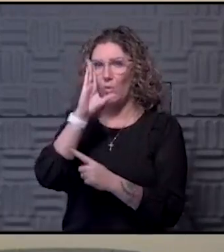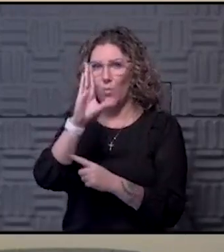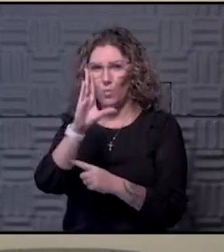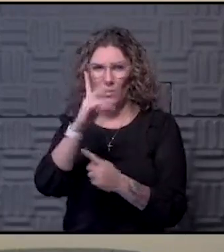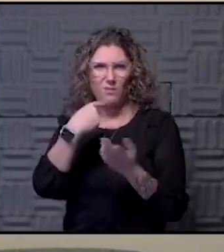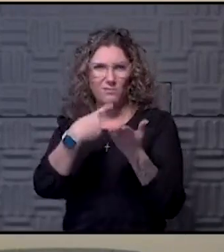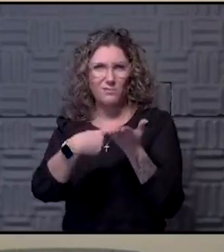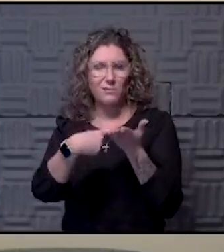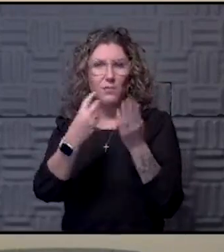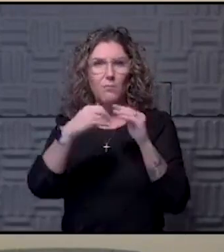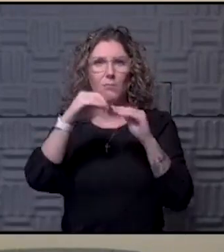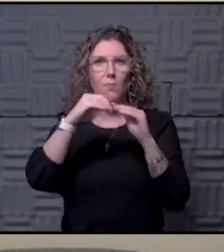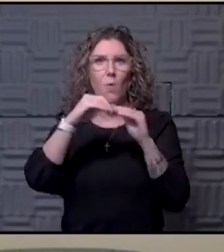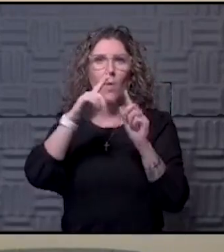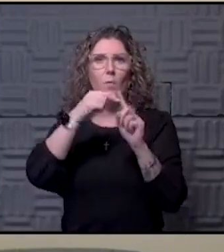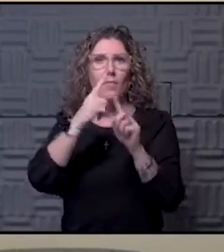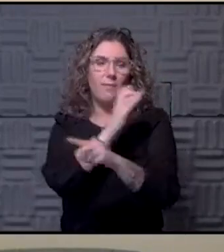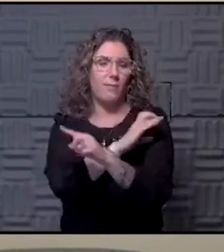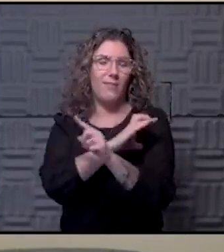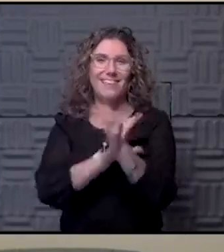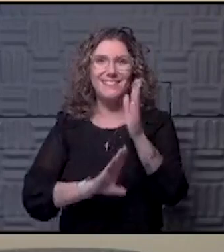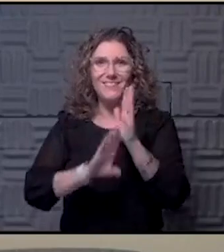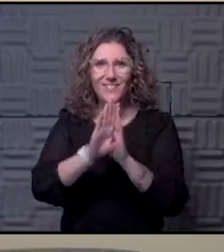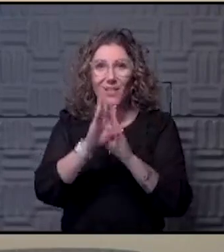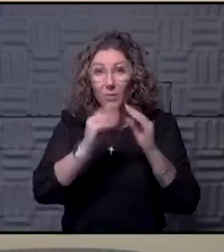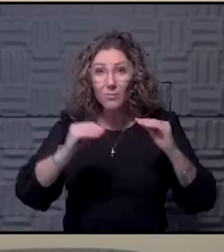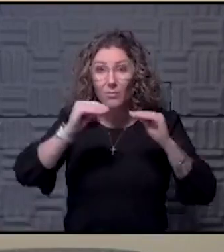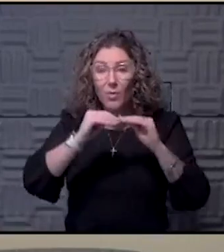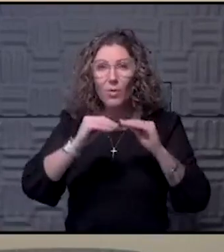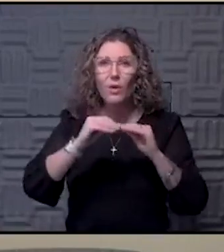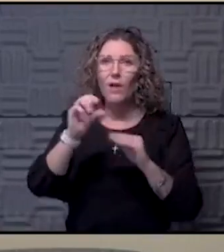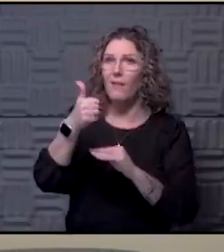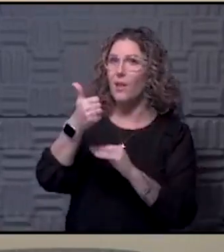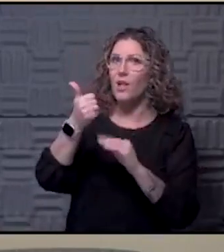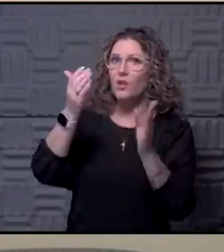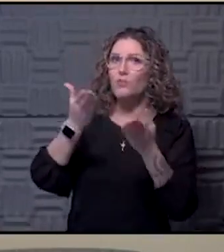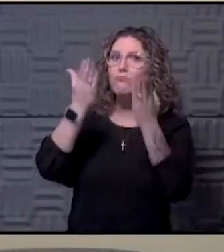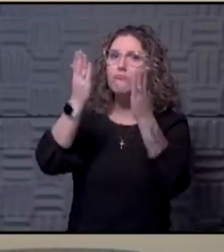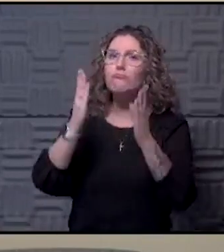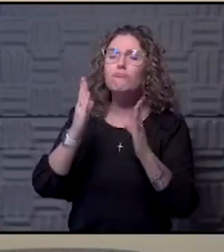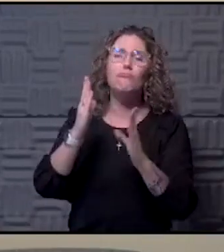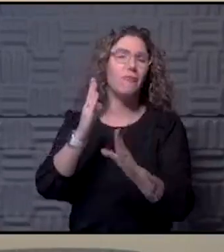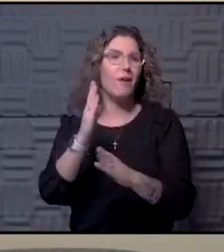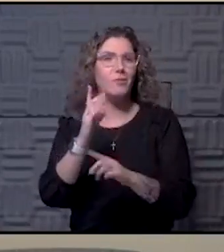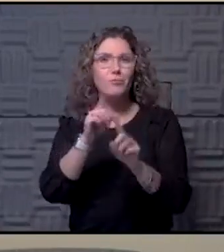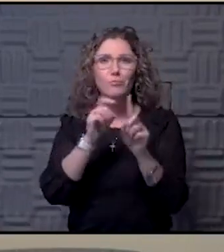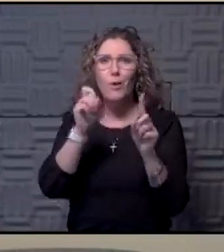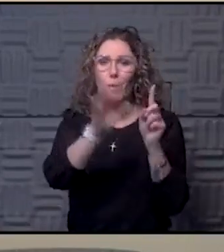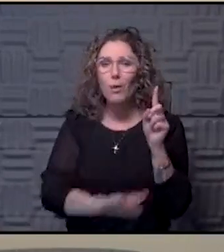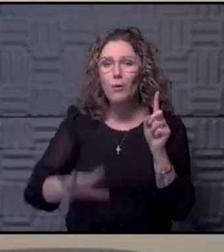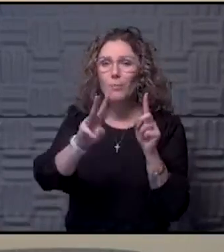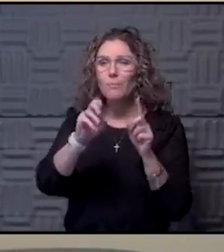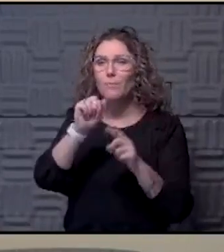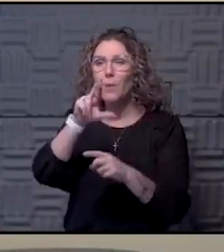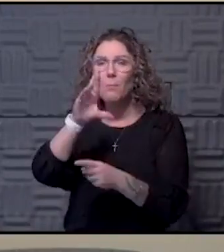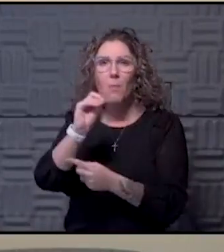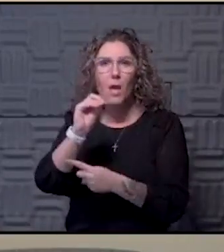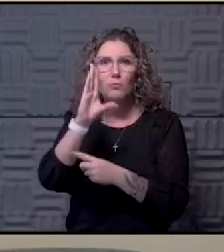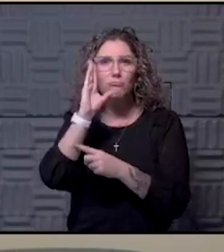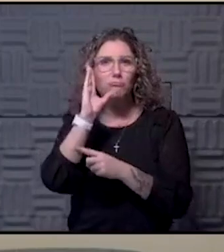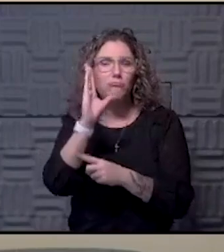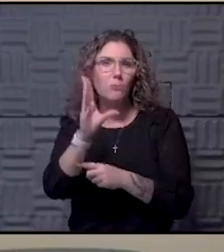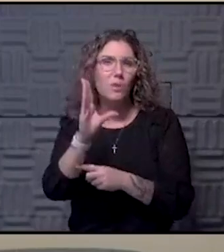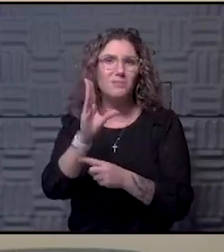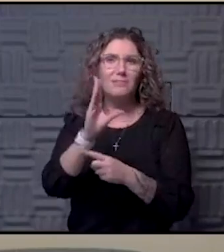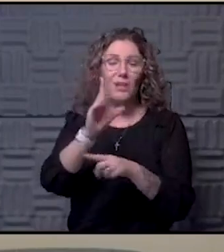as this clinic gets developed, where our other providers, maybe from around the metro or something, can call in with our nurse navigators,